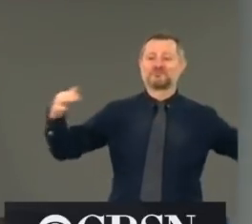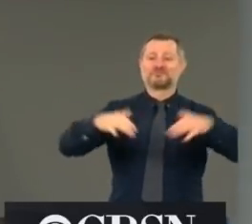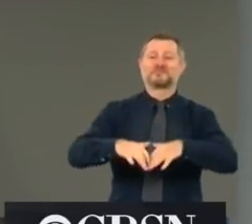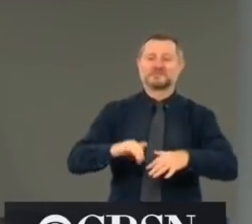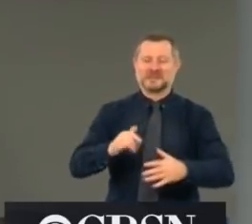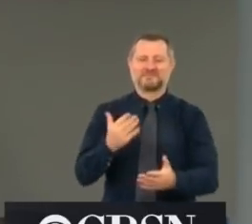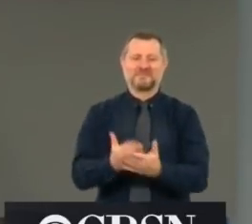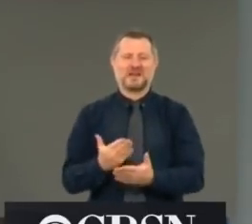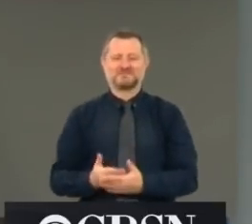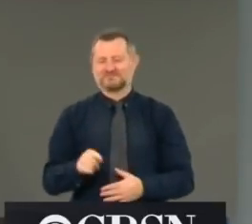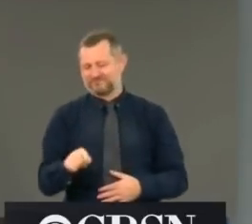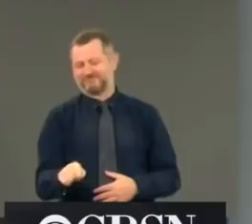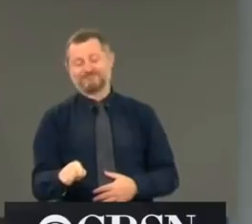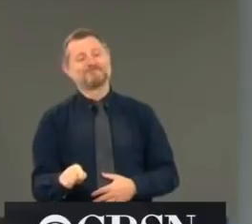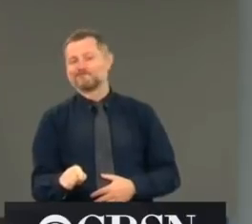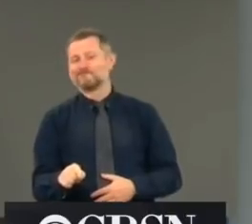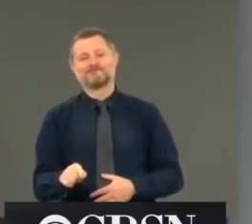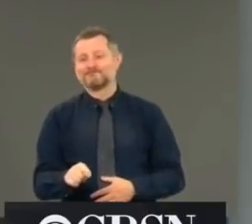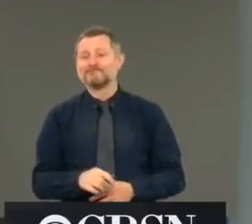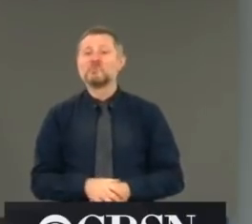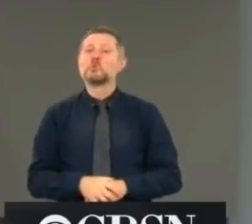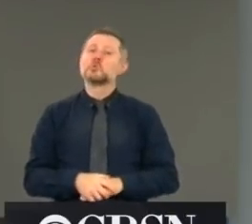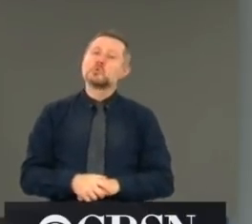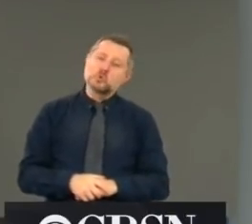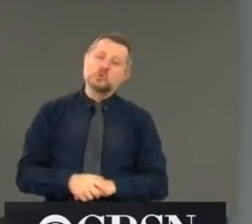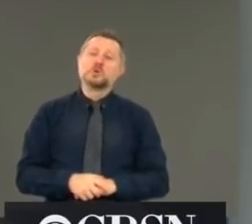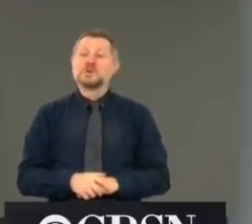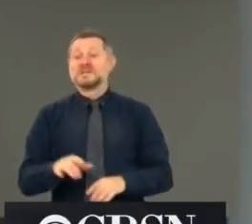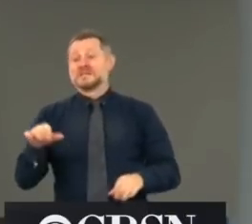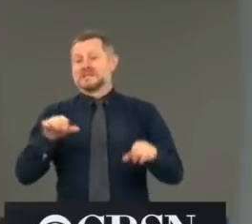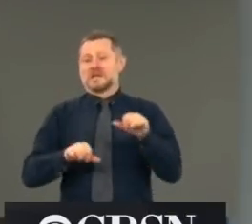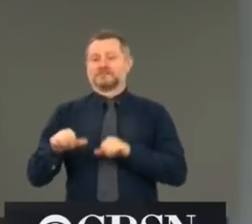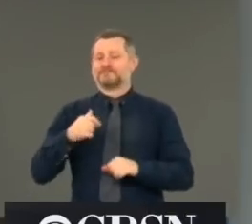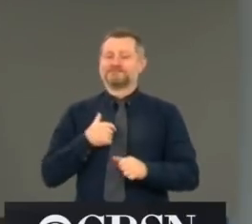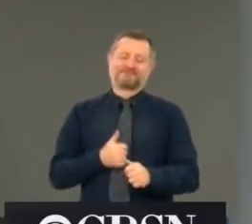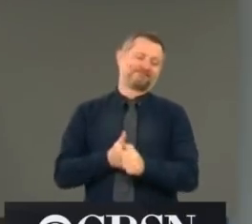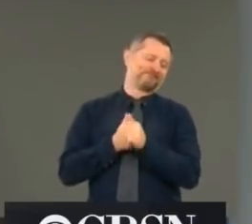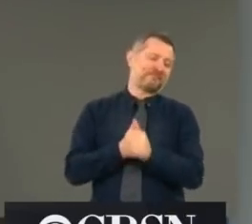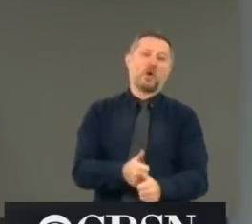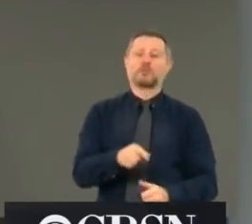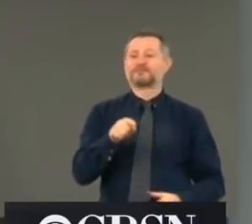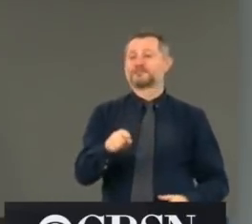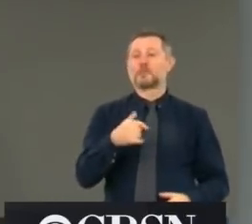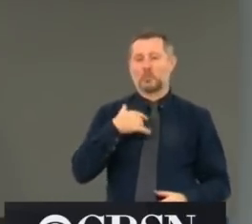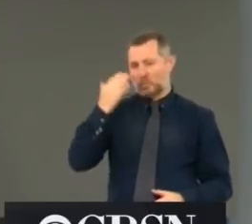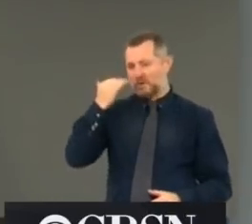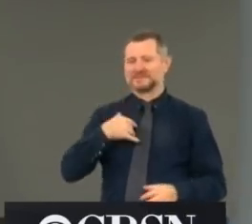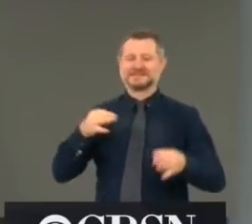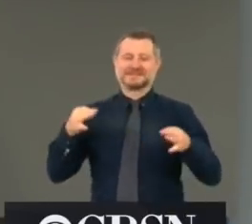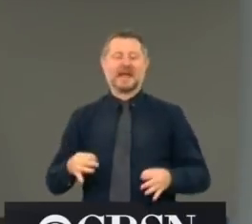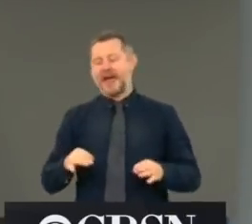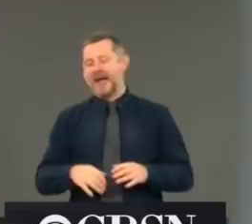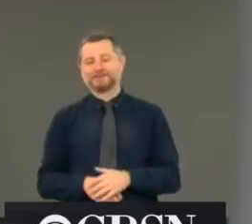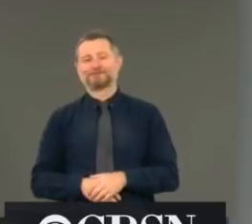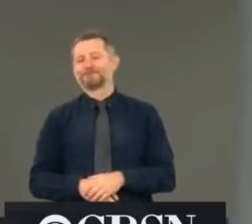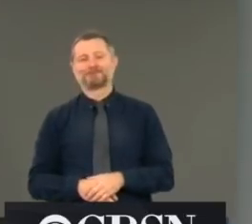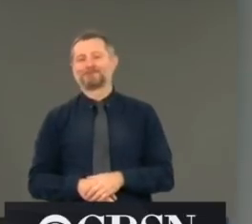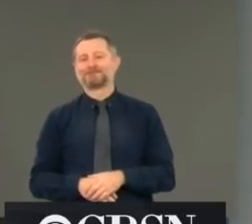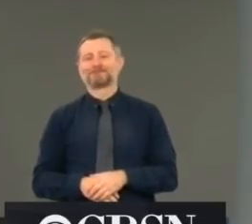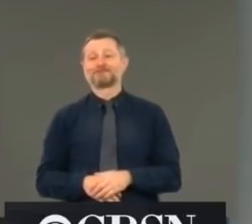basis of facts. We look at this from the basis of science, and that was why this has become a